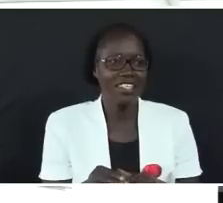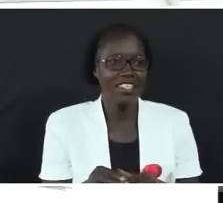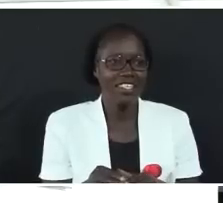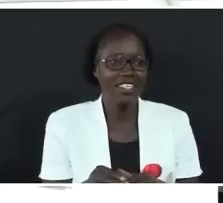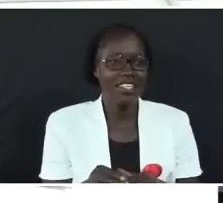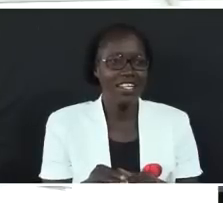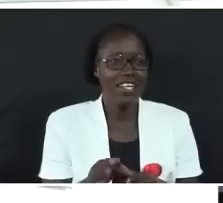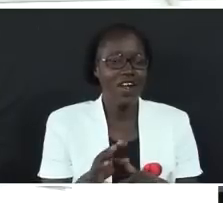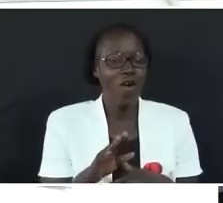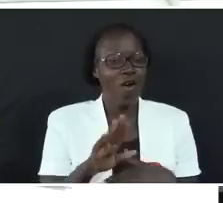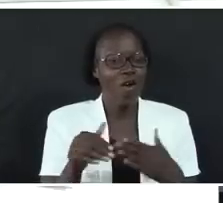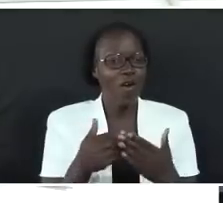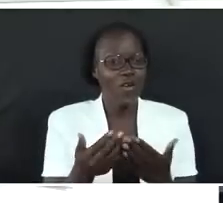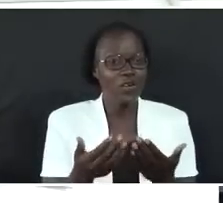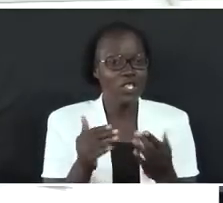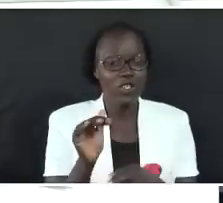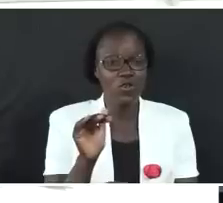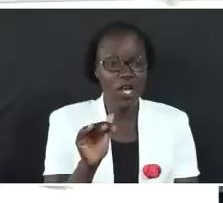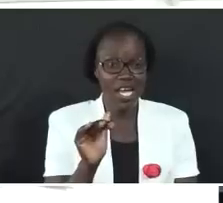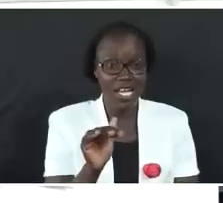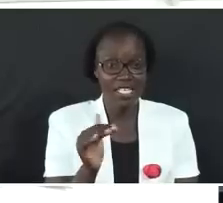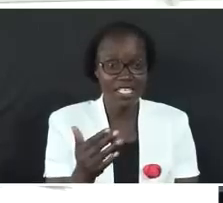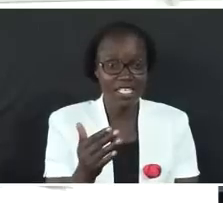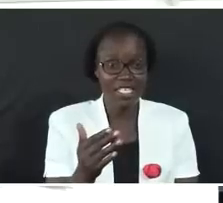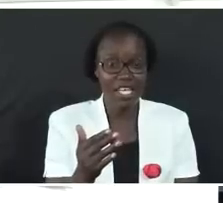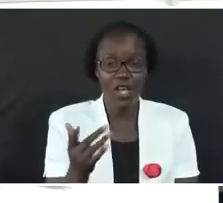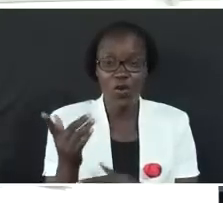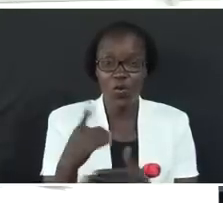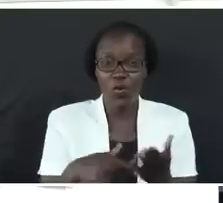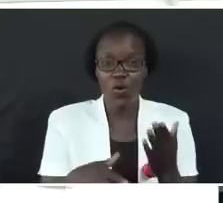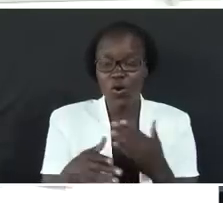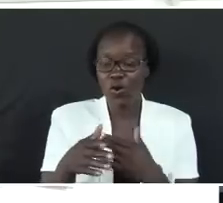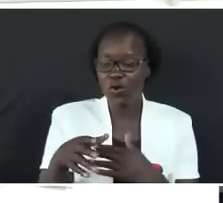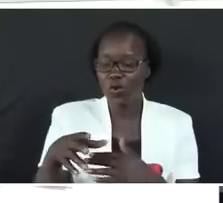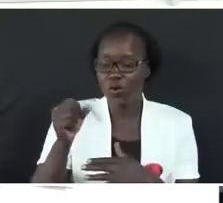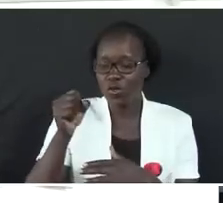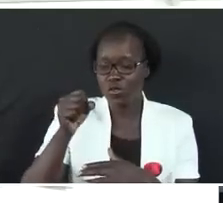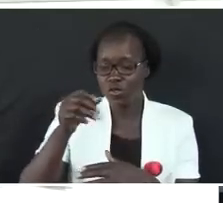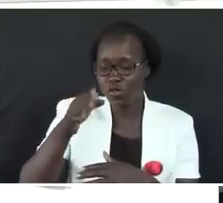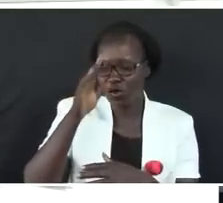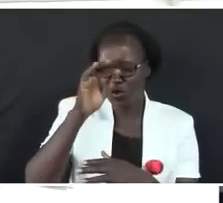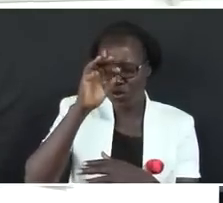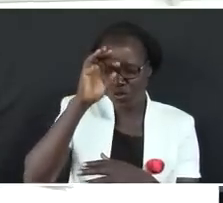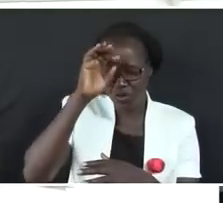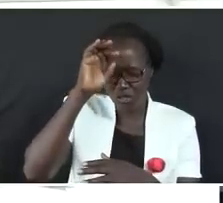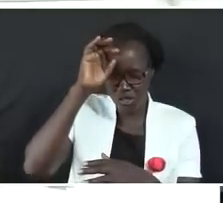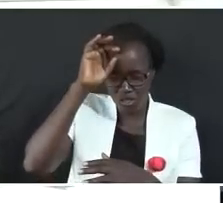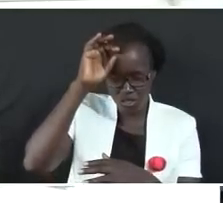What we need to ask is, what was God's original plan?